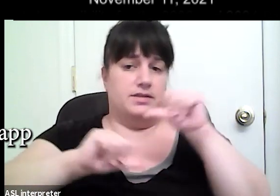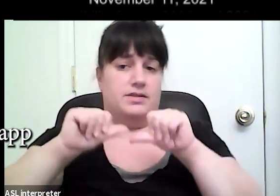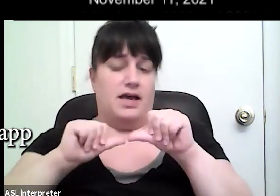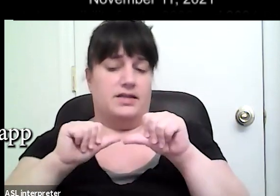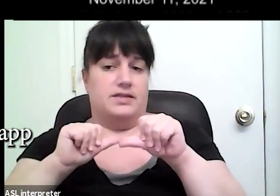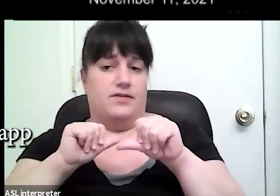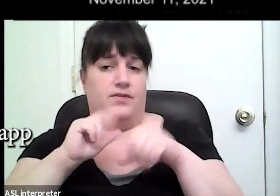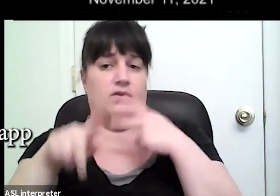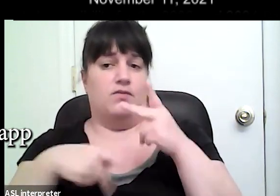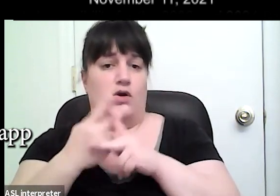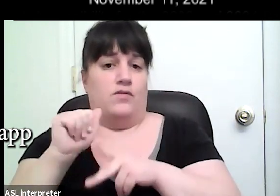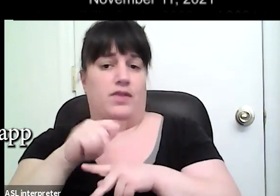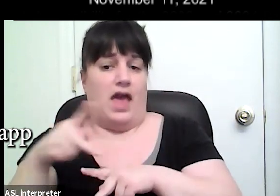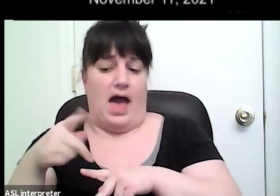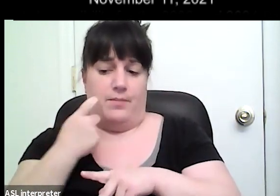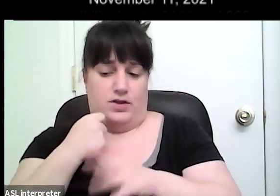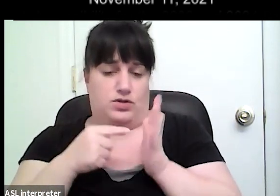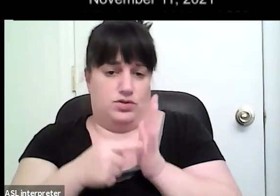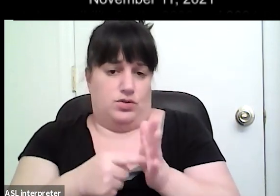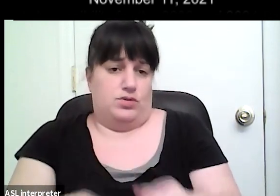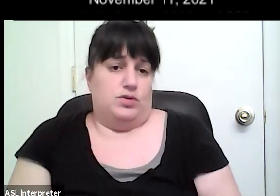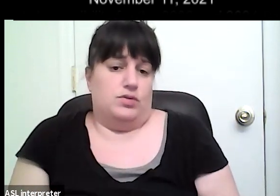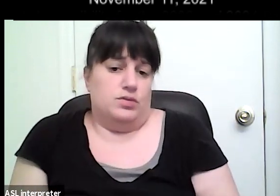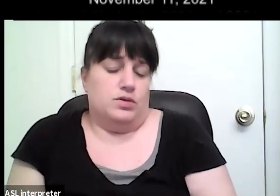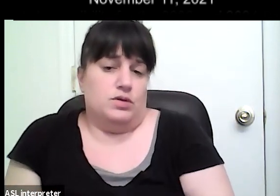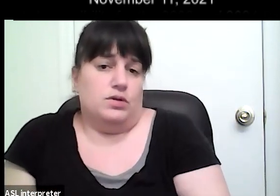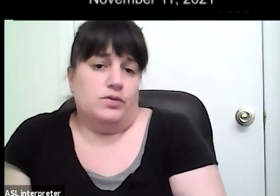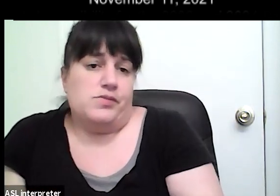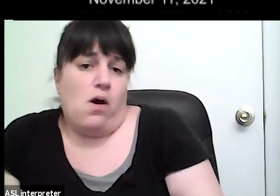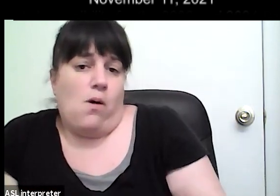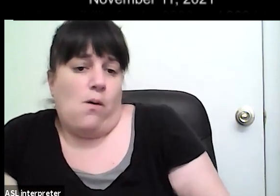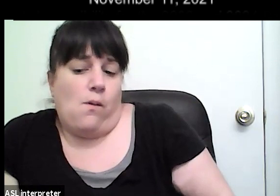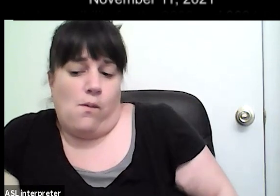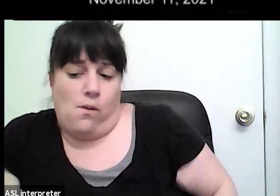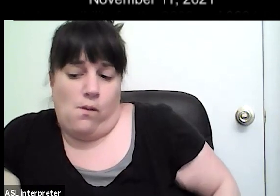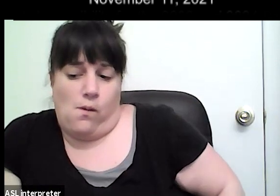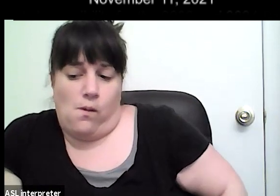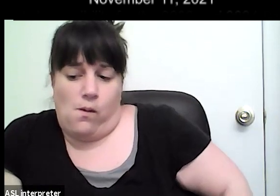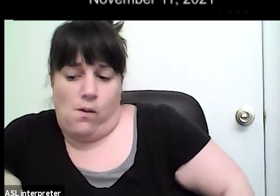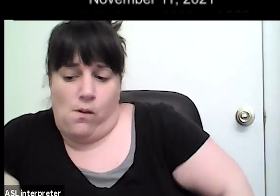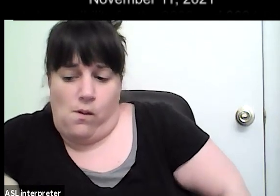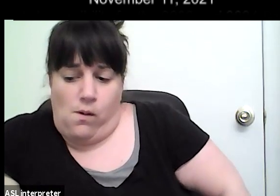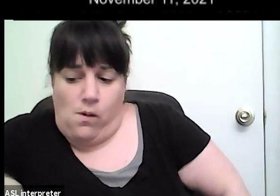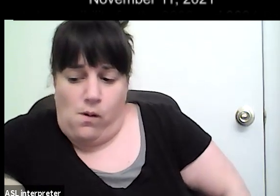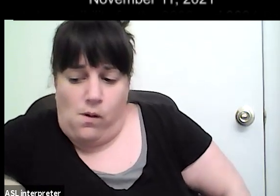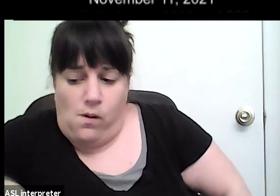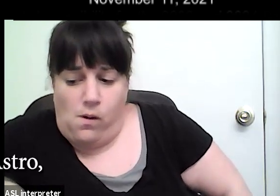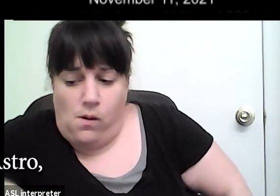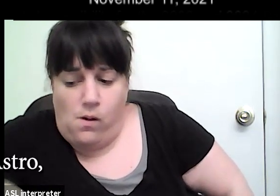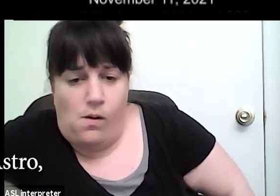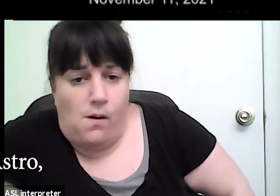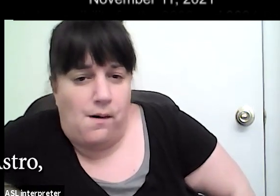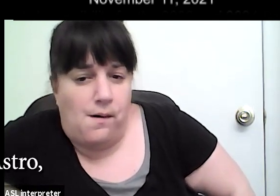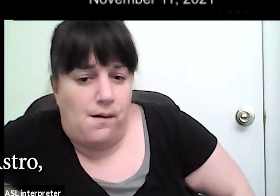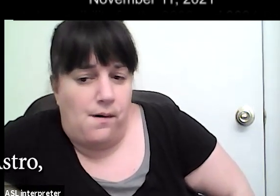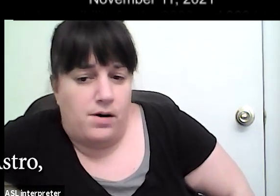version of the app that I just showed you. Now, this is what I'm going to do. Zoom.us Xcode. Xcode. And